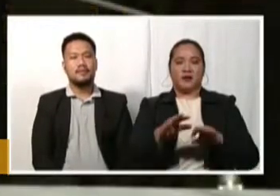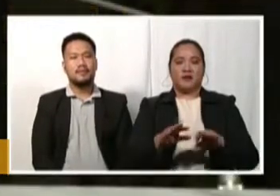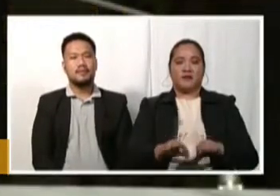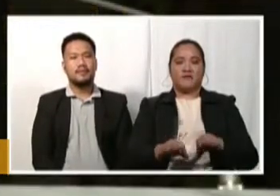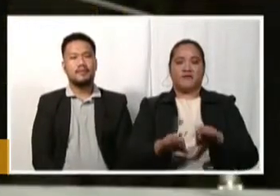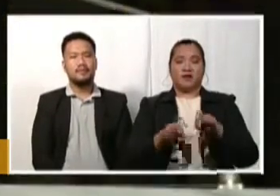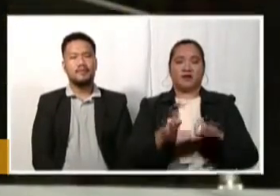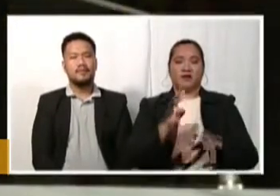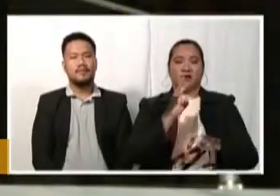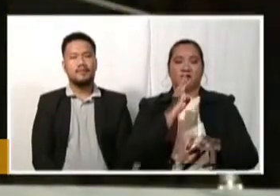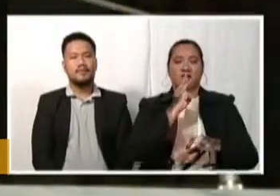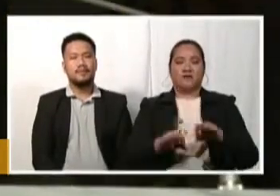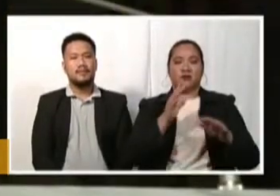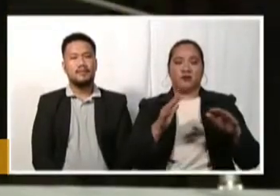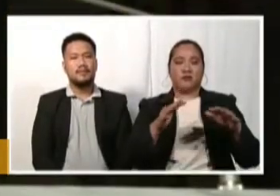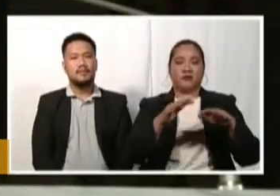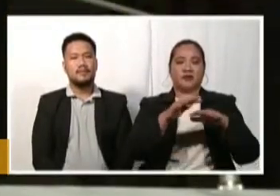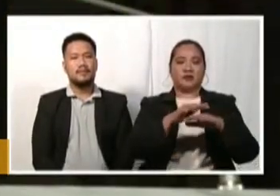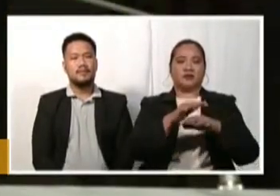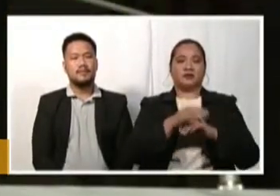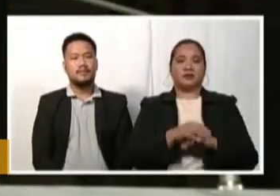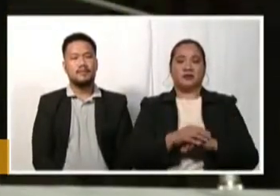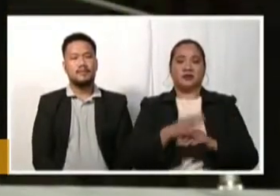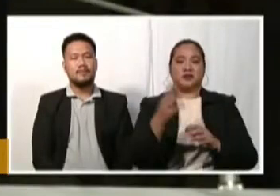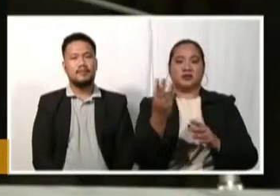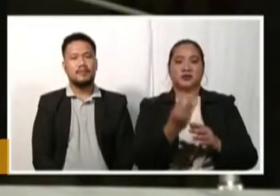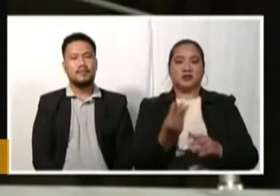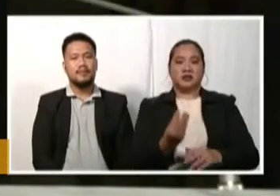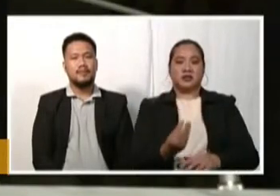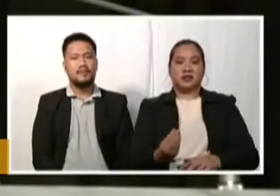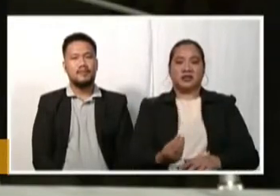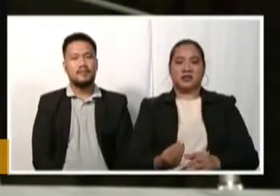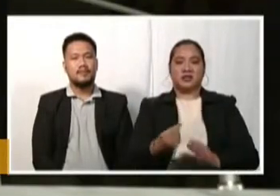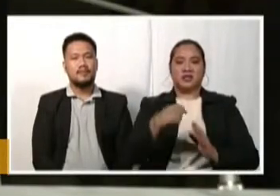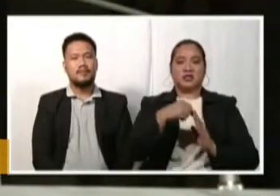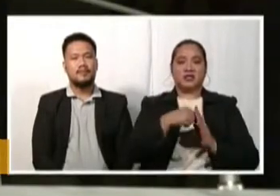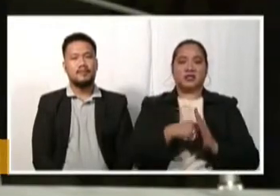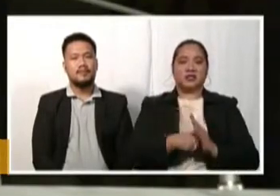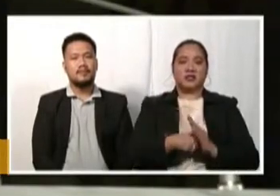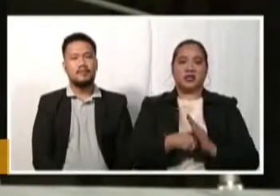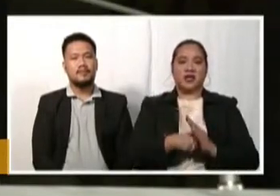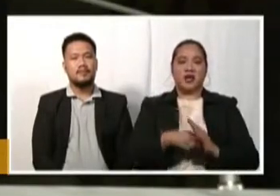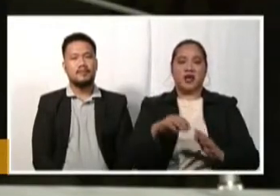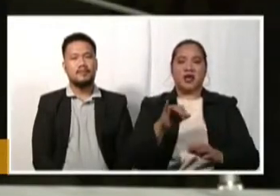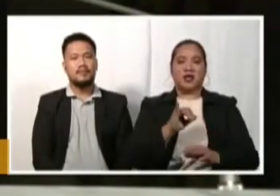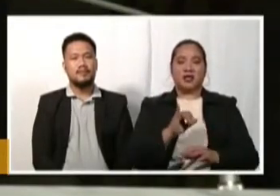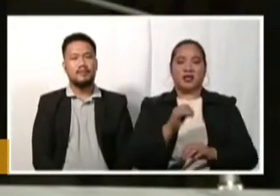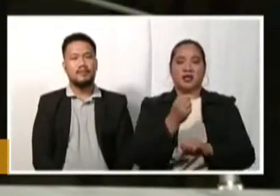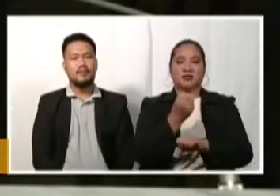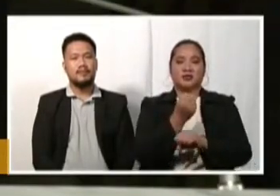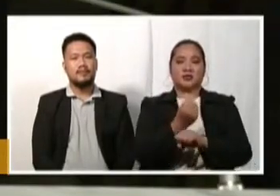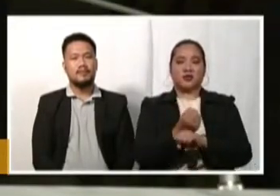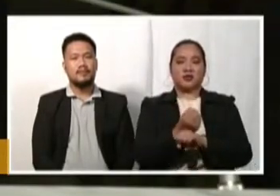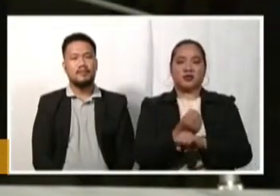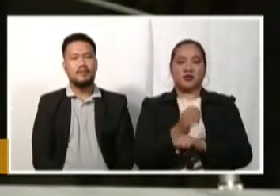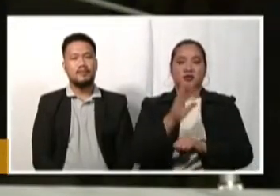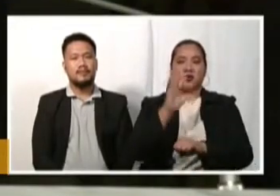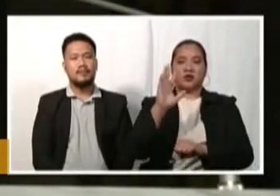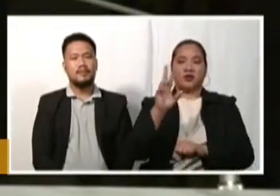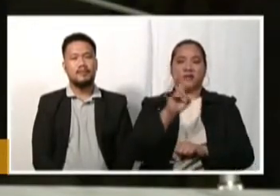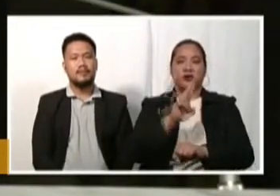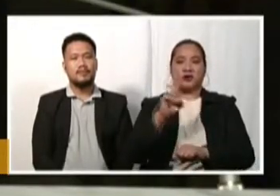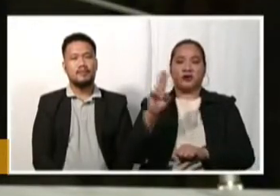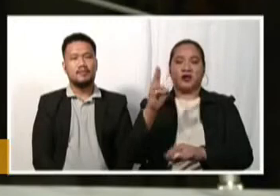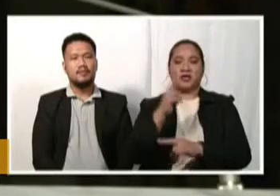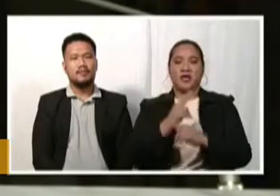waters covered them, they sank into the depth like a stone. Your right hand, O